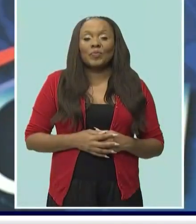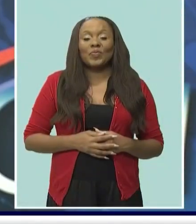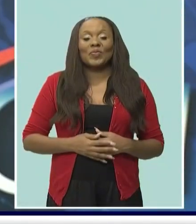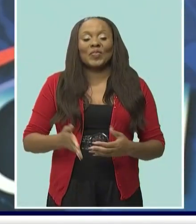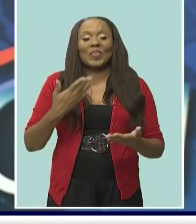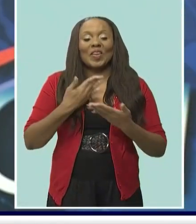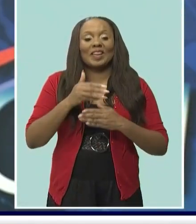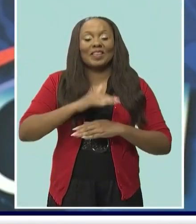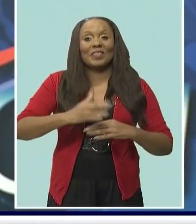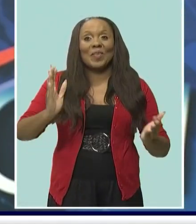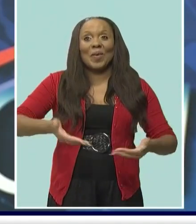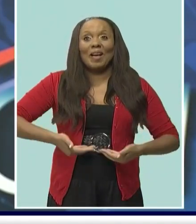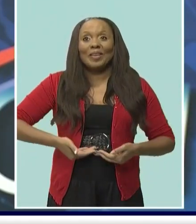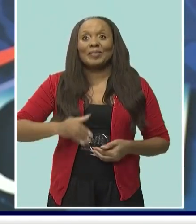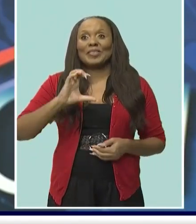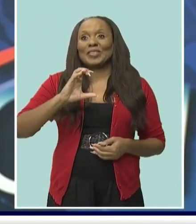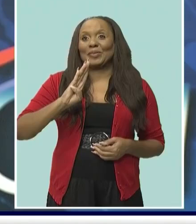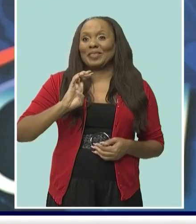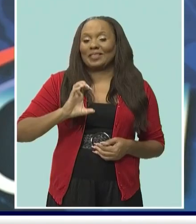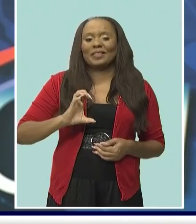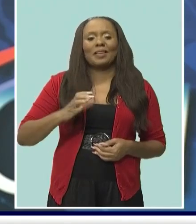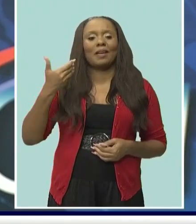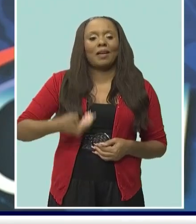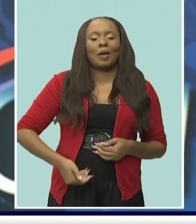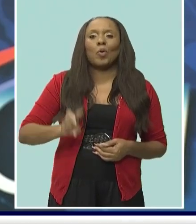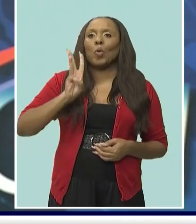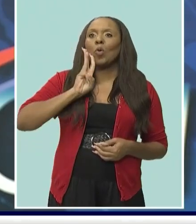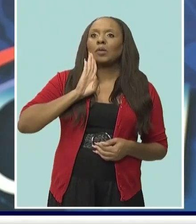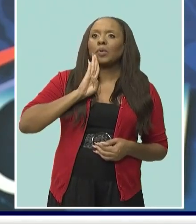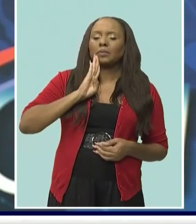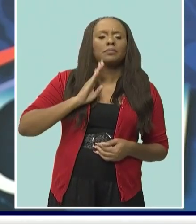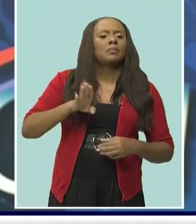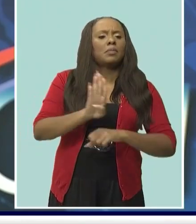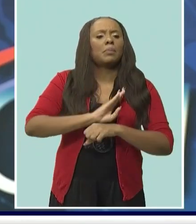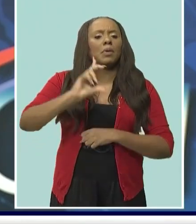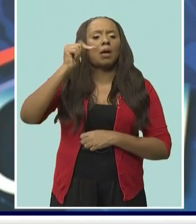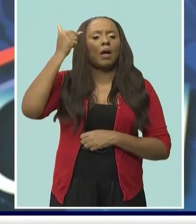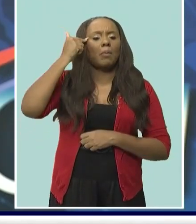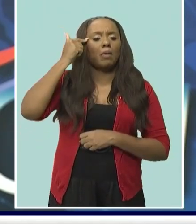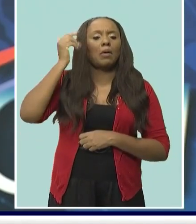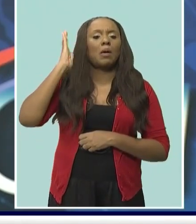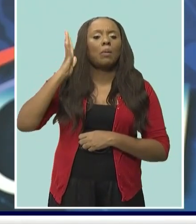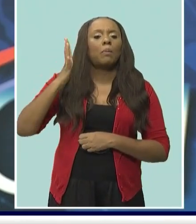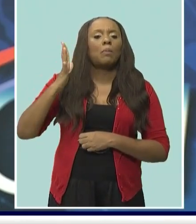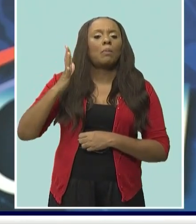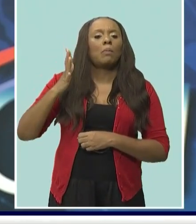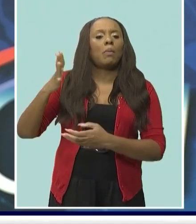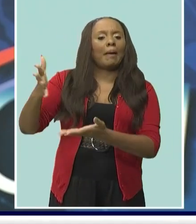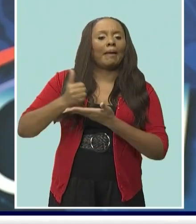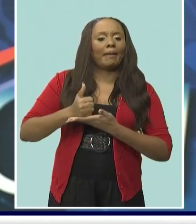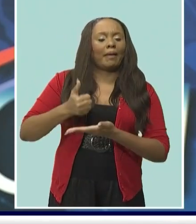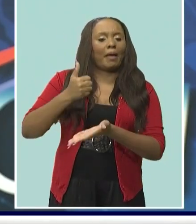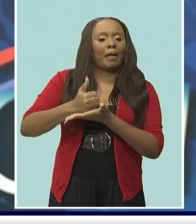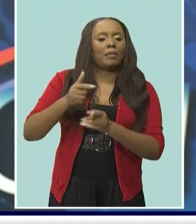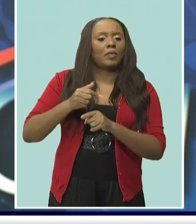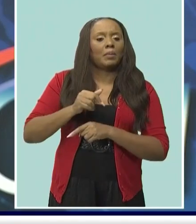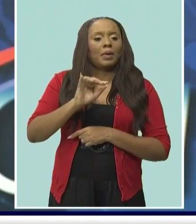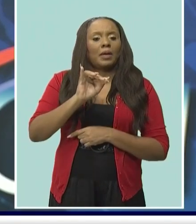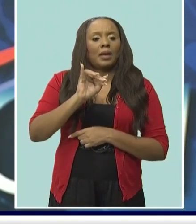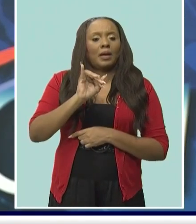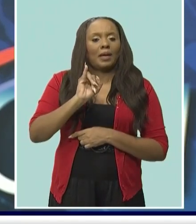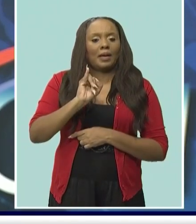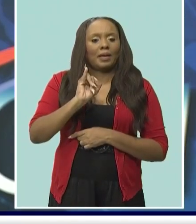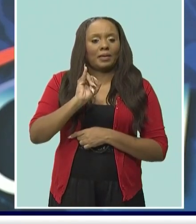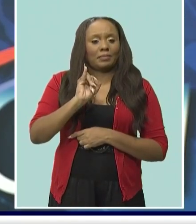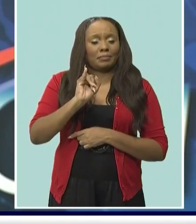Good evening and welcome to the CBC NewsNight. I'm Wendy Burke. The government of Barbados is receiving help from the InterAmerican Development Bank to bolster